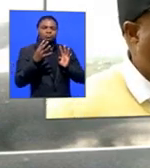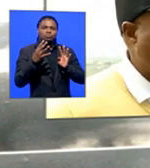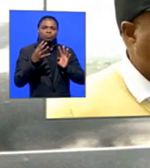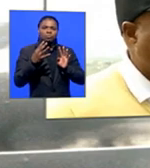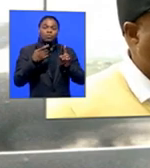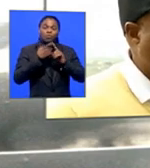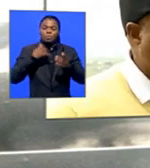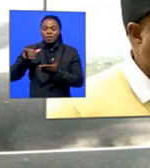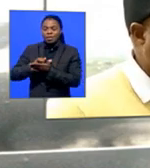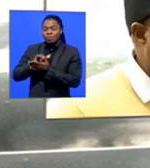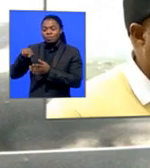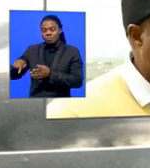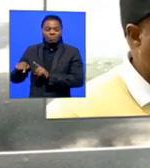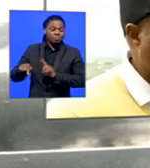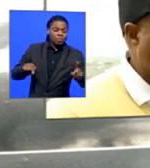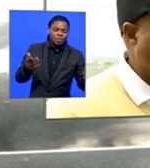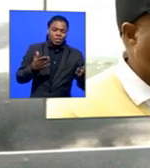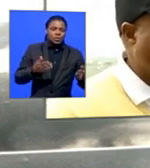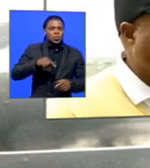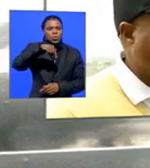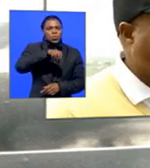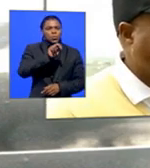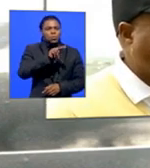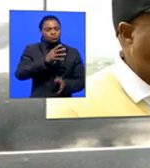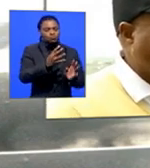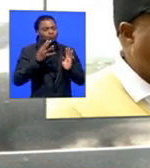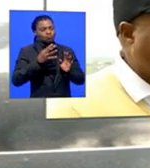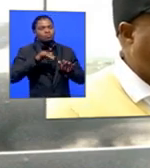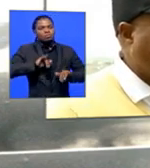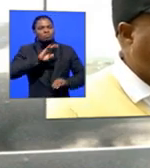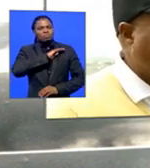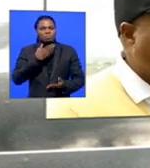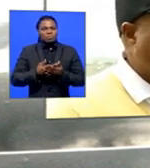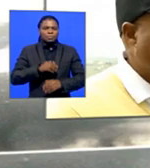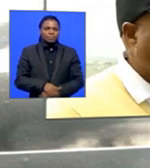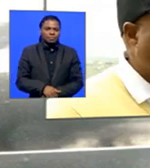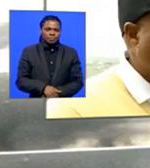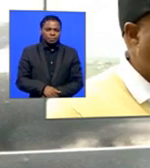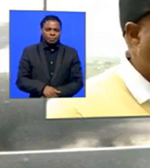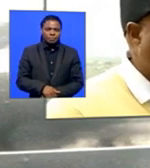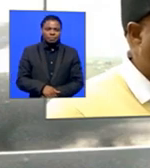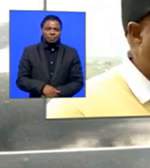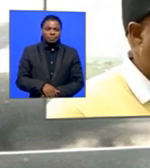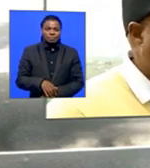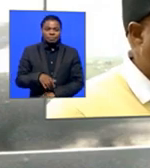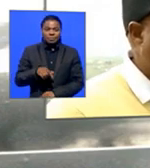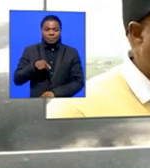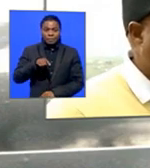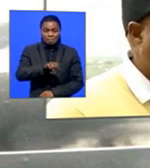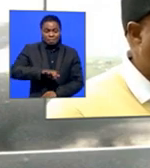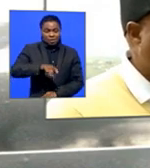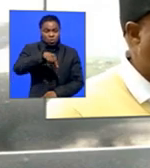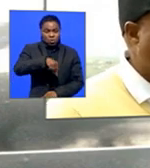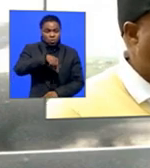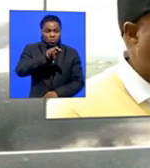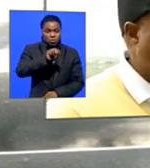eQunu. Ebutheni kokugqibela nje njengoba sihleli apha kule mpolo yaseQunu apho uTata uMandela azawulala khona